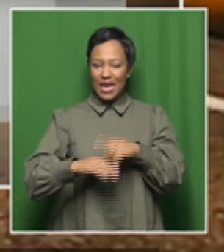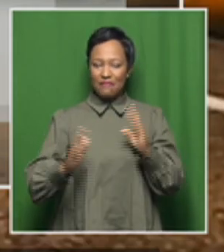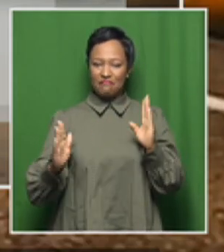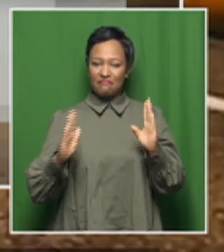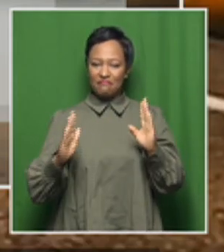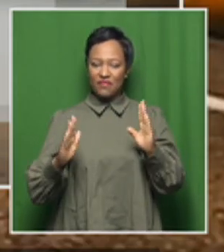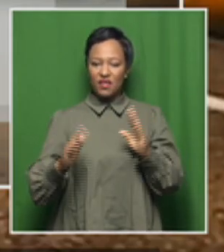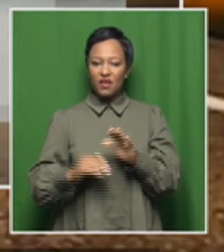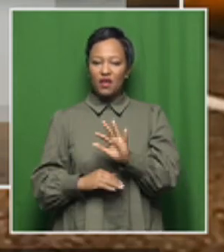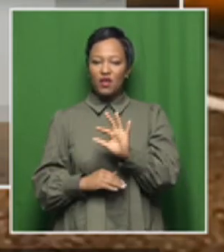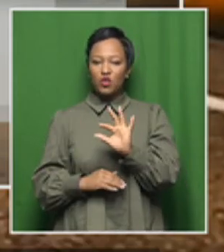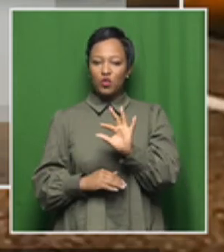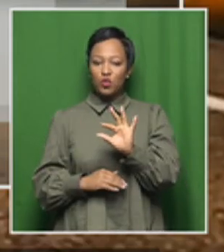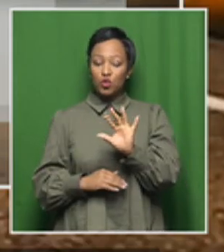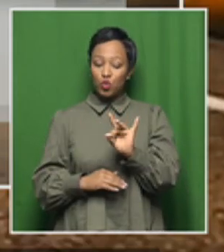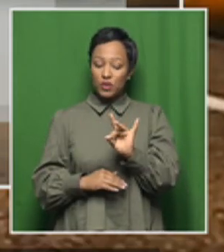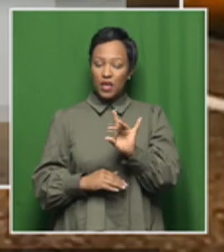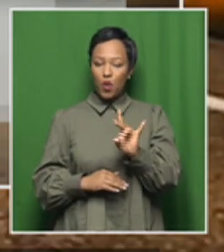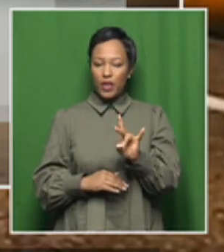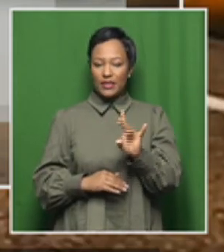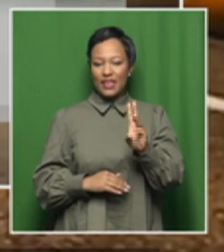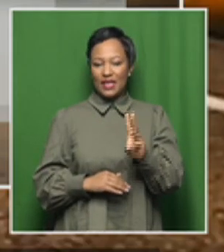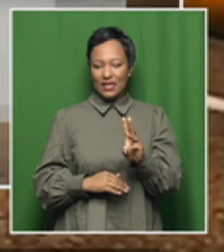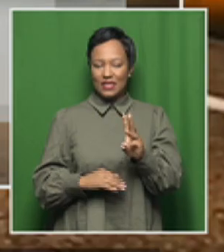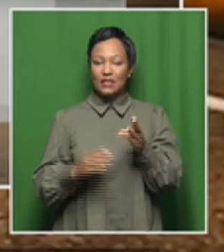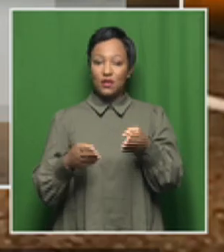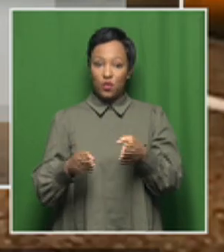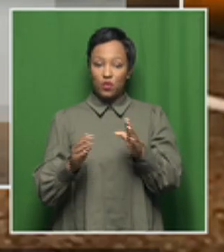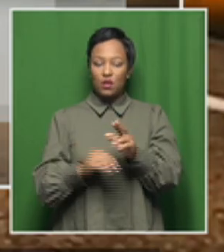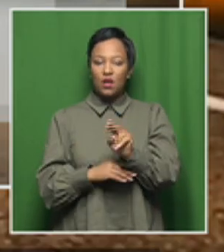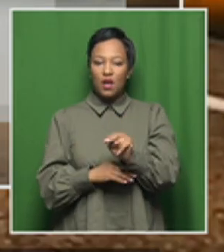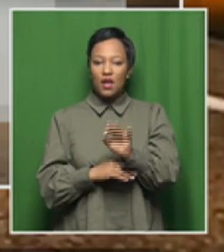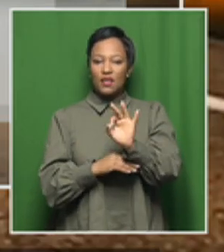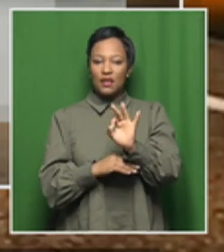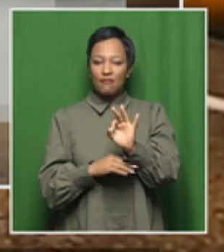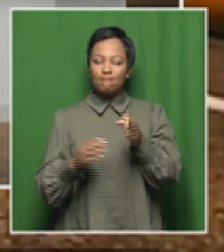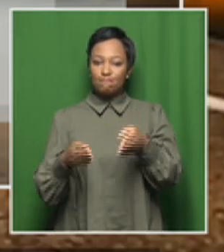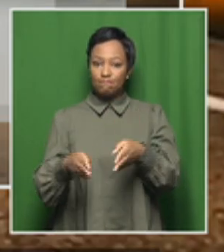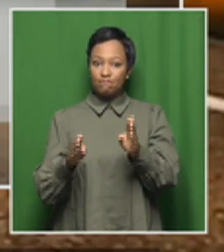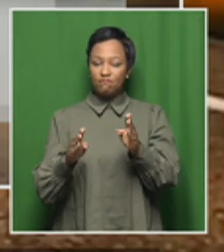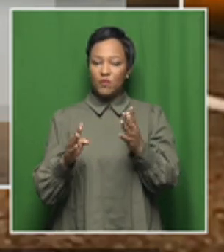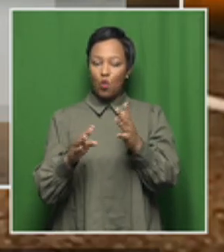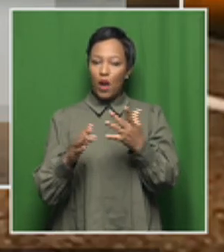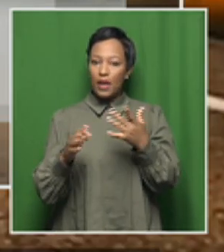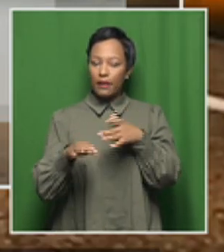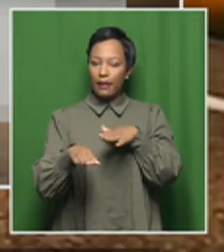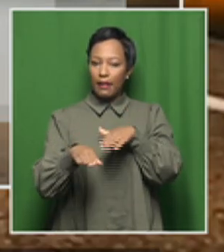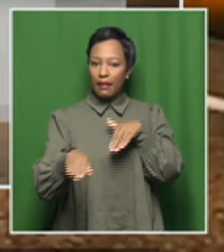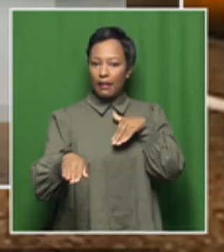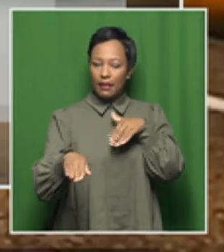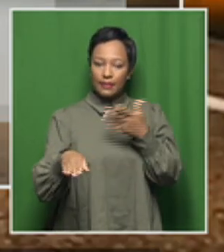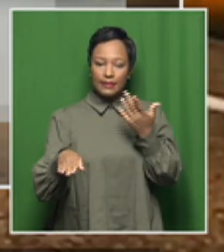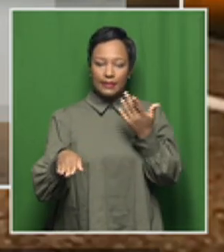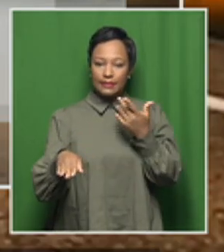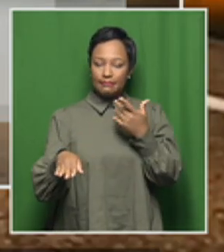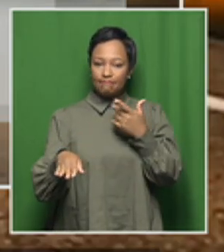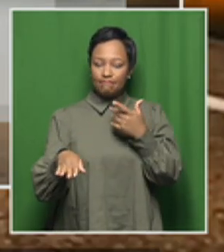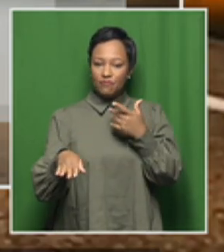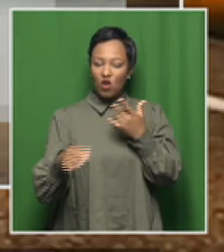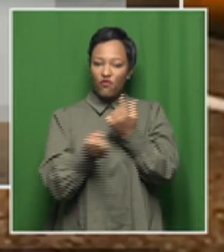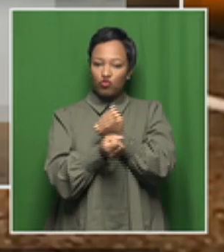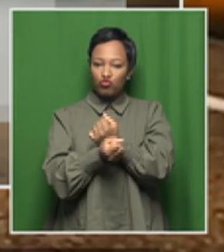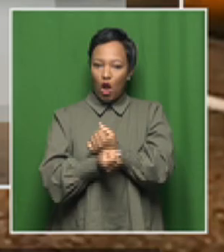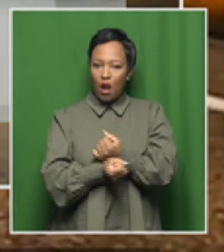Tuesday, Wednesday, Thursday, 30-minute closures of the N3, during which time there will be some pressure because such is the enormous volume of truck traffic